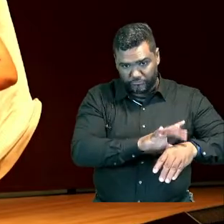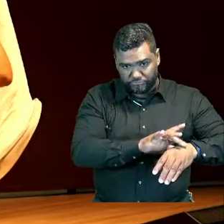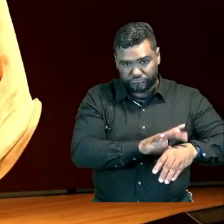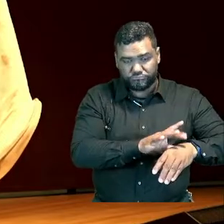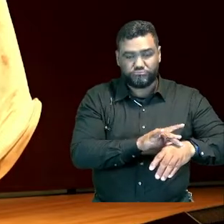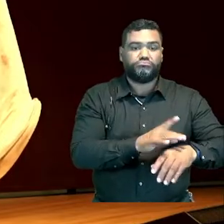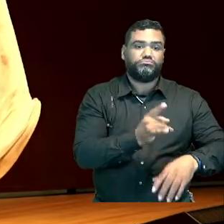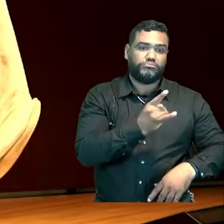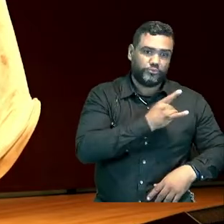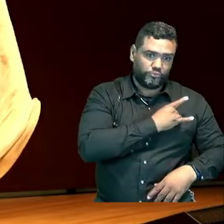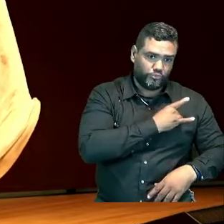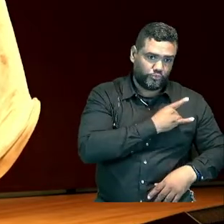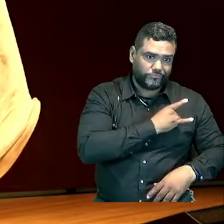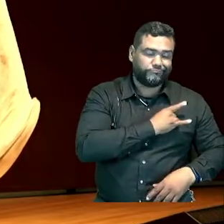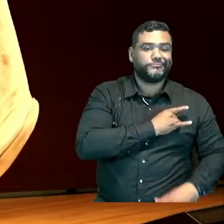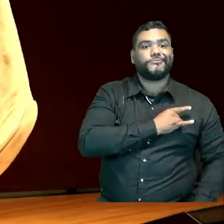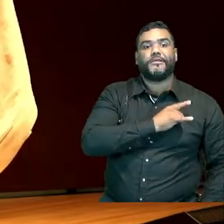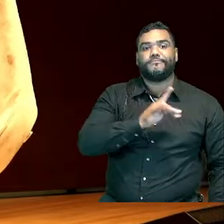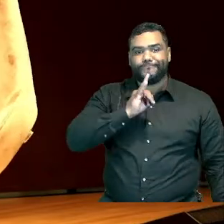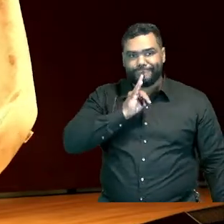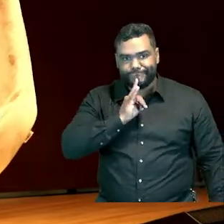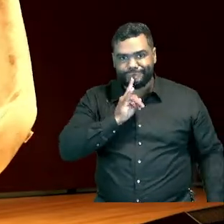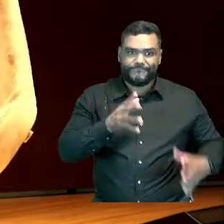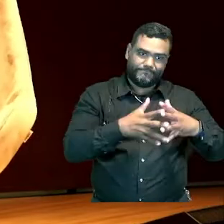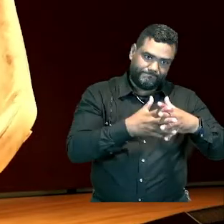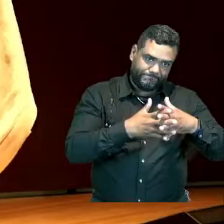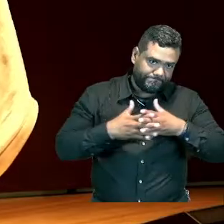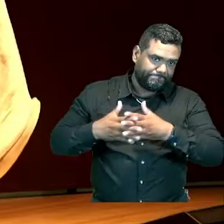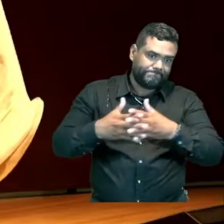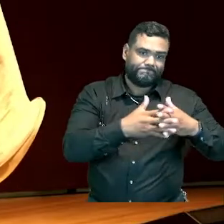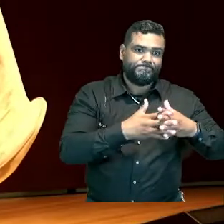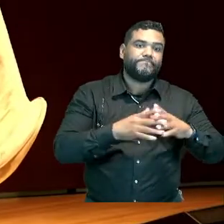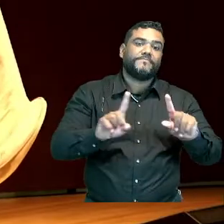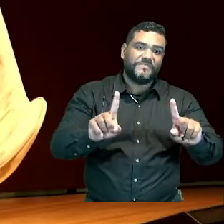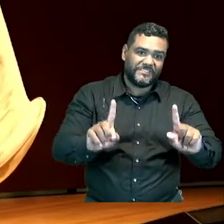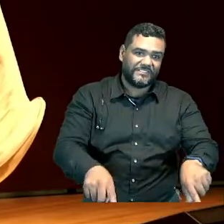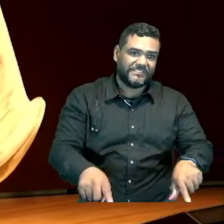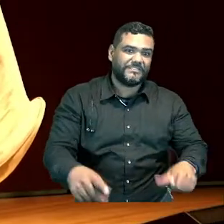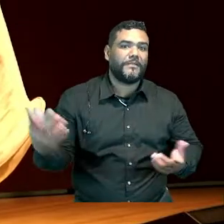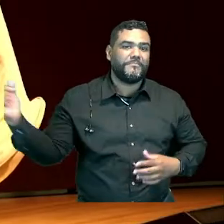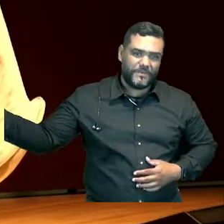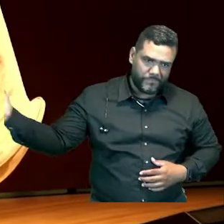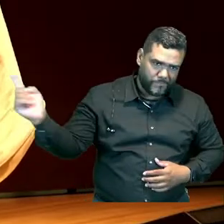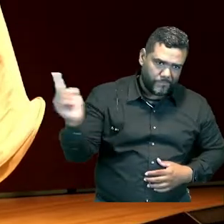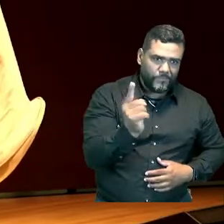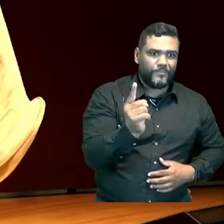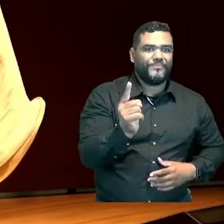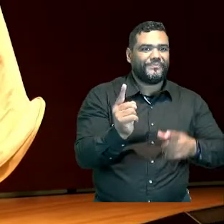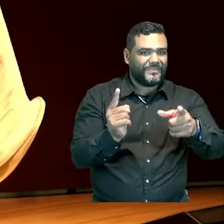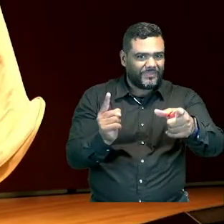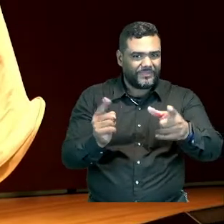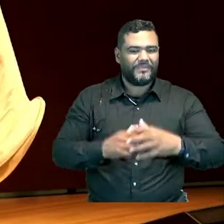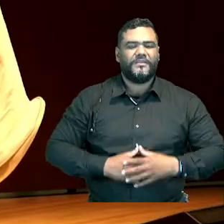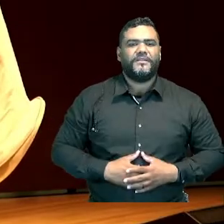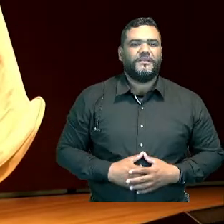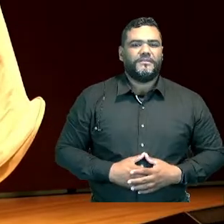communication from Temple University in the US. We also have Danielle